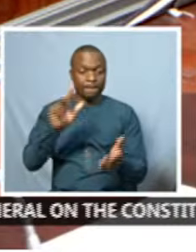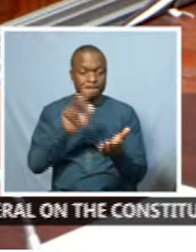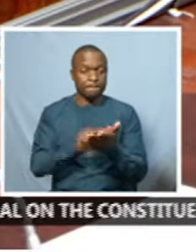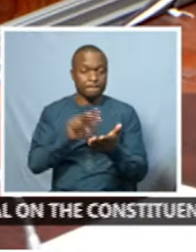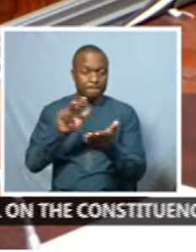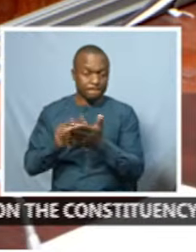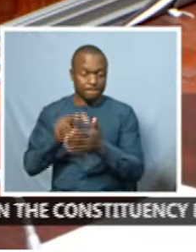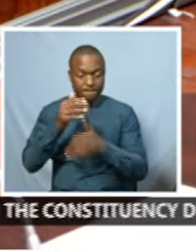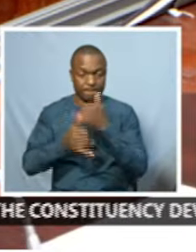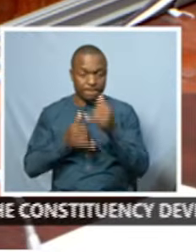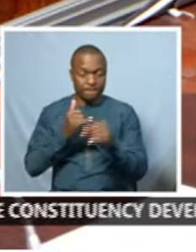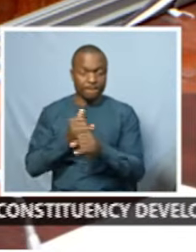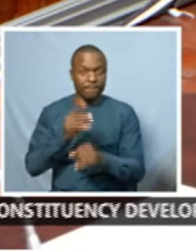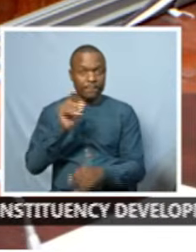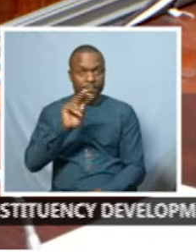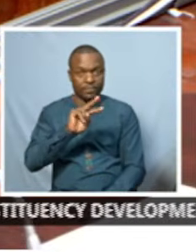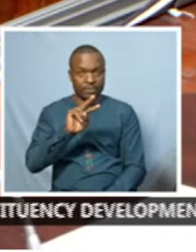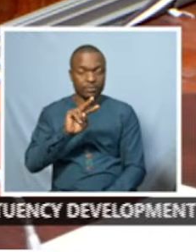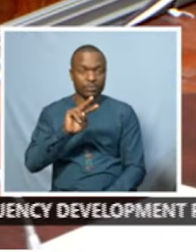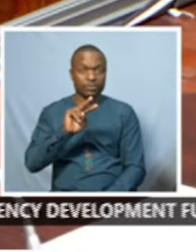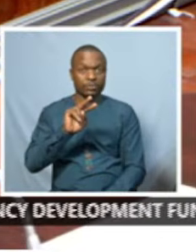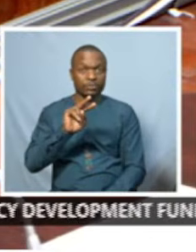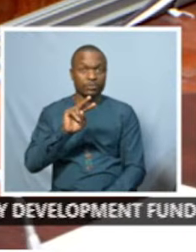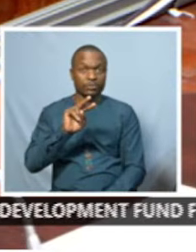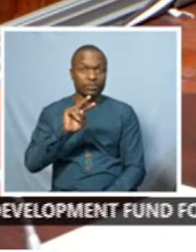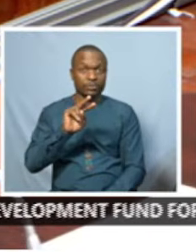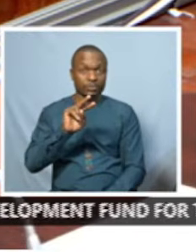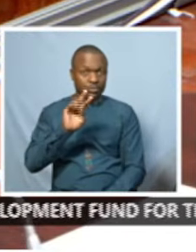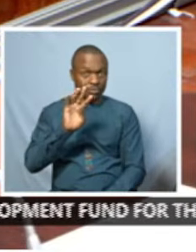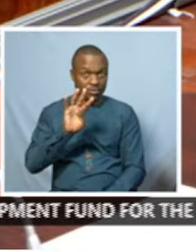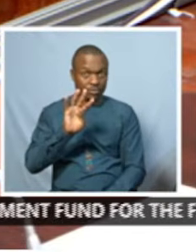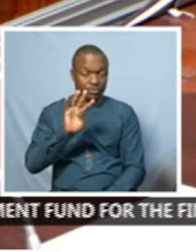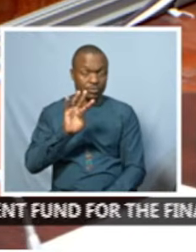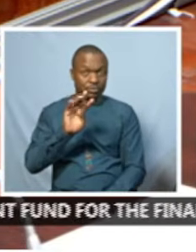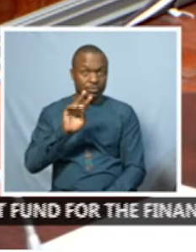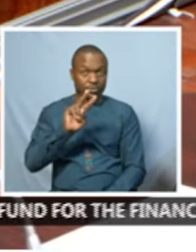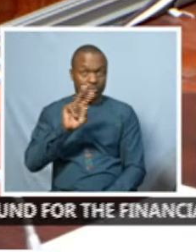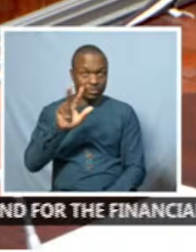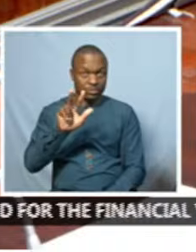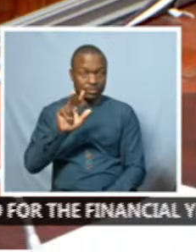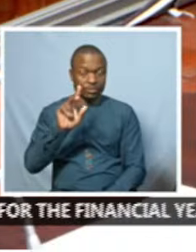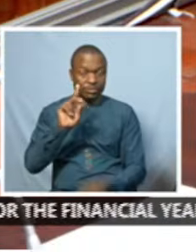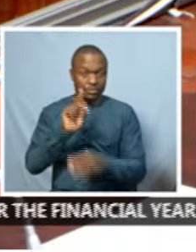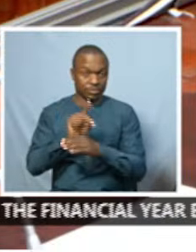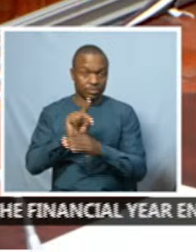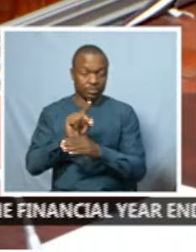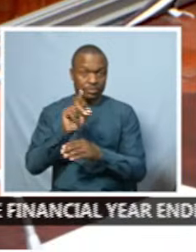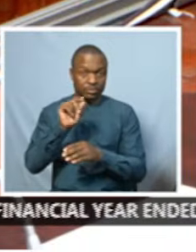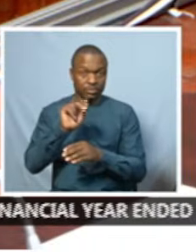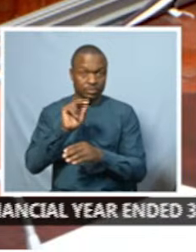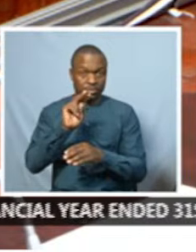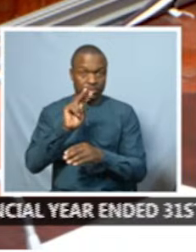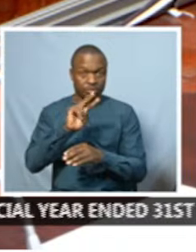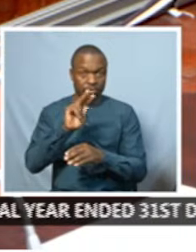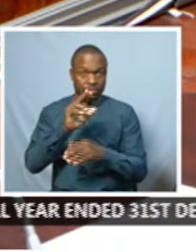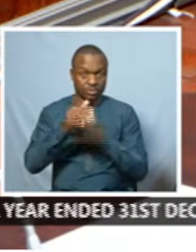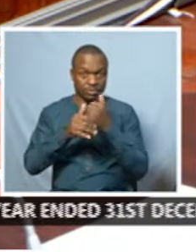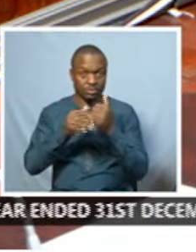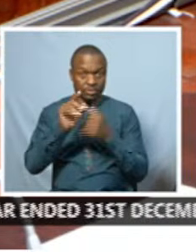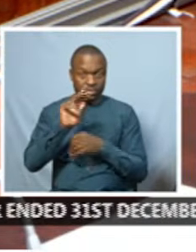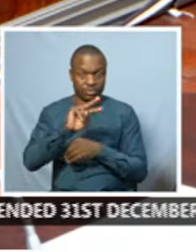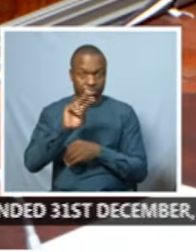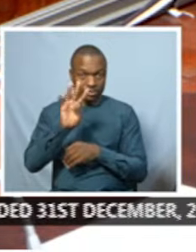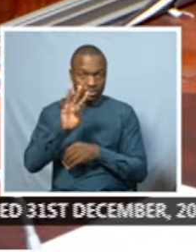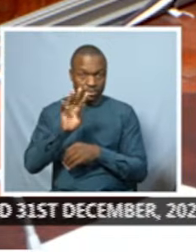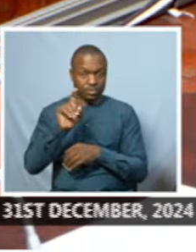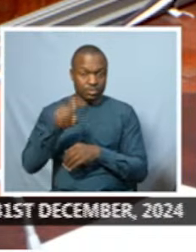for the year 2024, you approved 23. In total projects 2024, you were supposed to implement